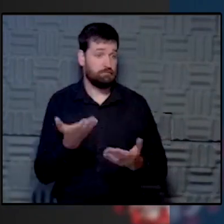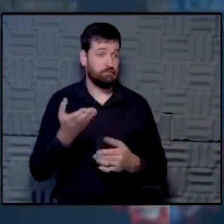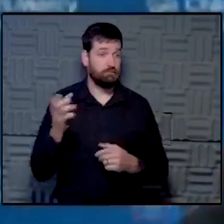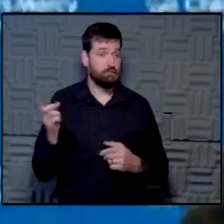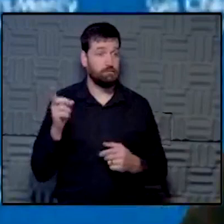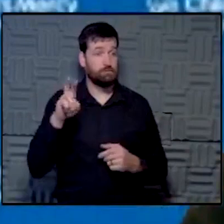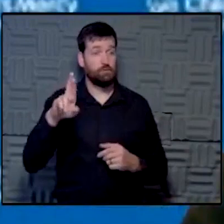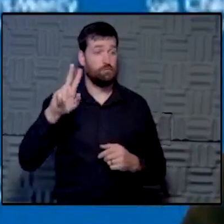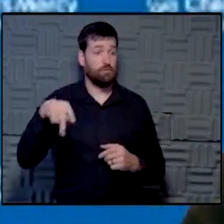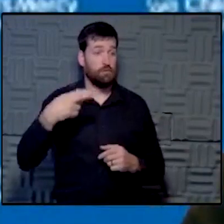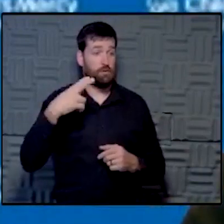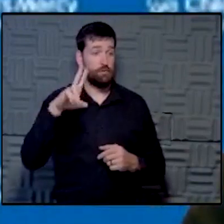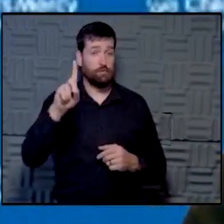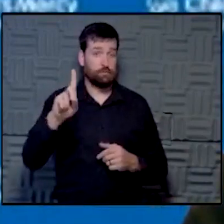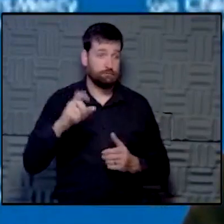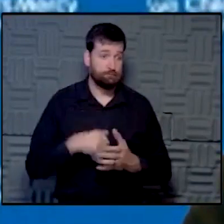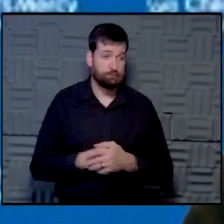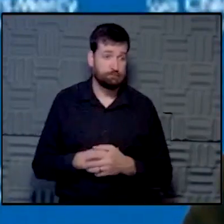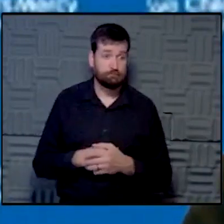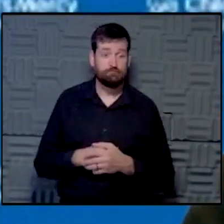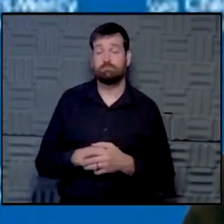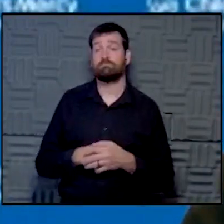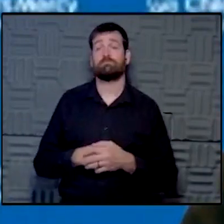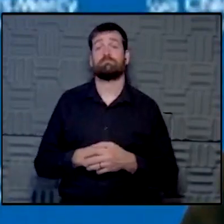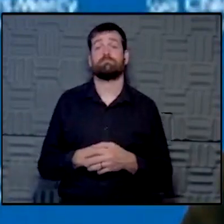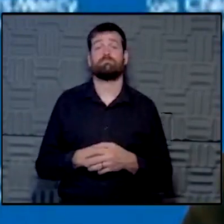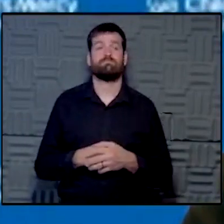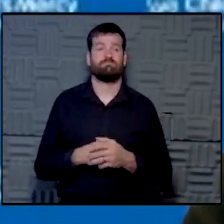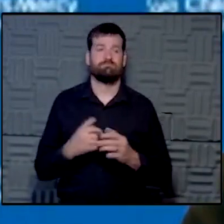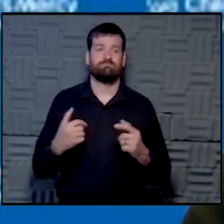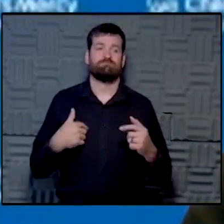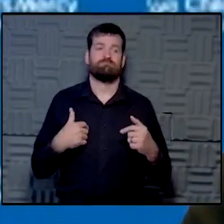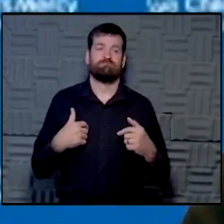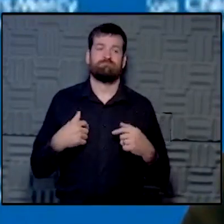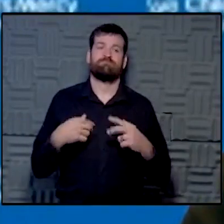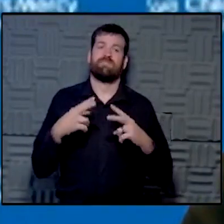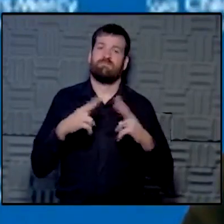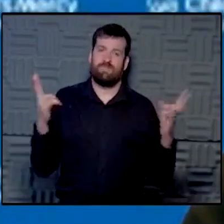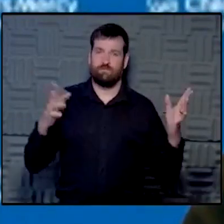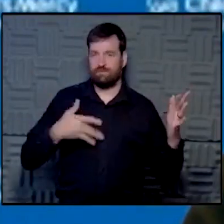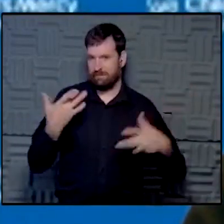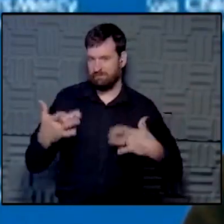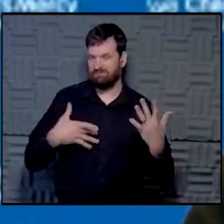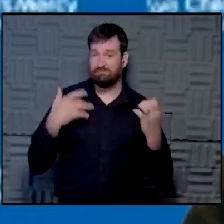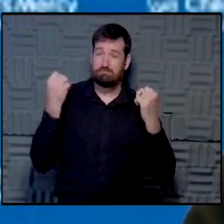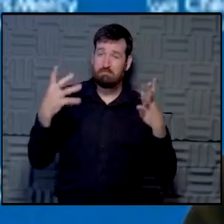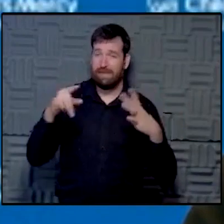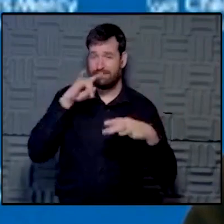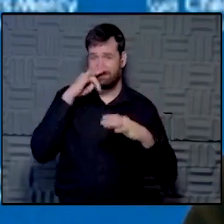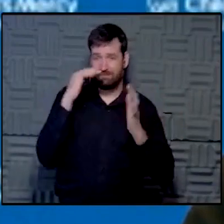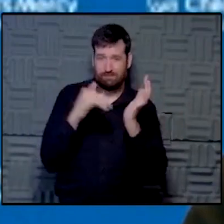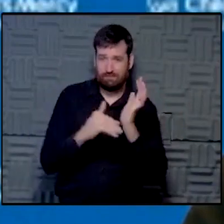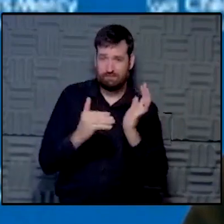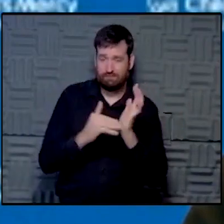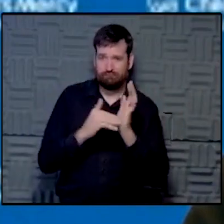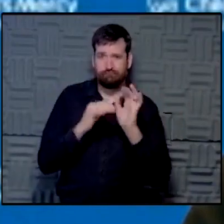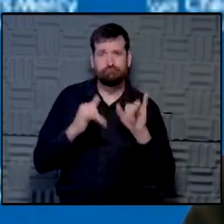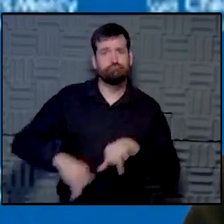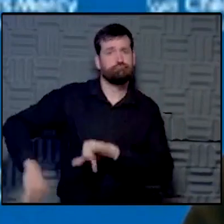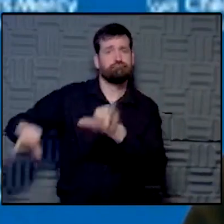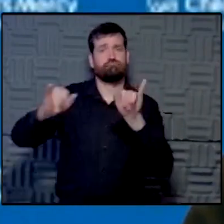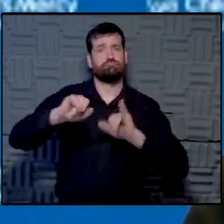Pahud. I am very excited, as were many pediatricians across the country, that we